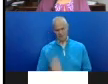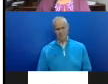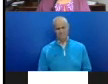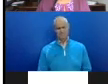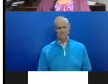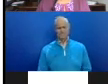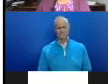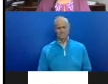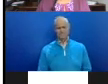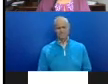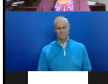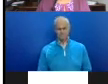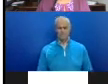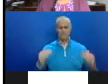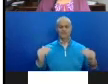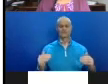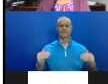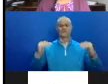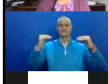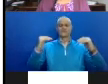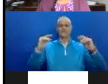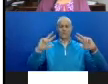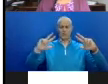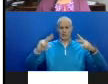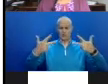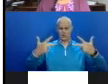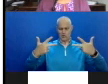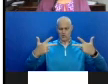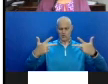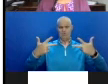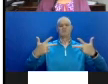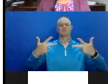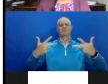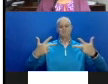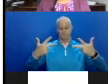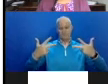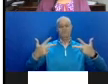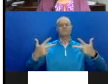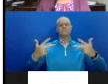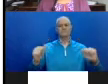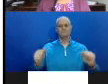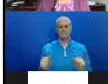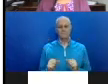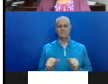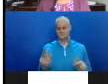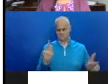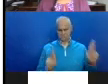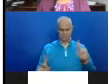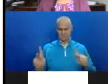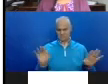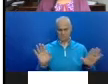And then looking at the third phase. So again, this third phase where people would